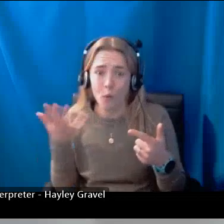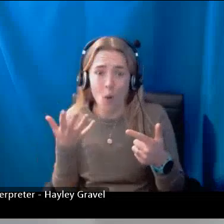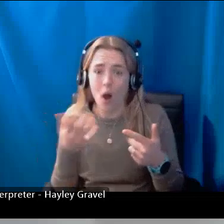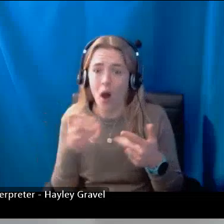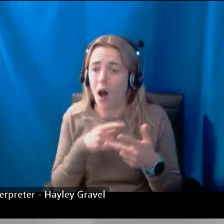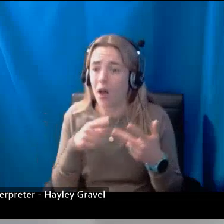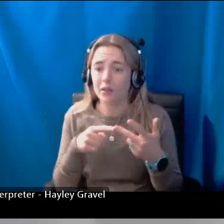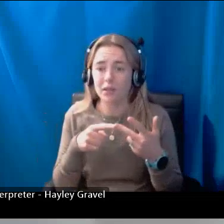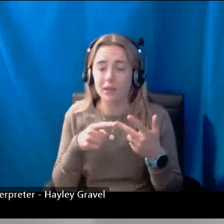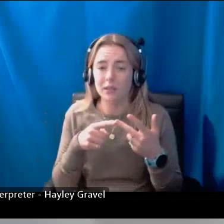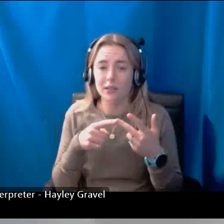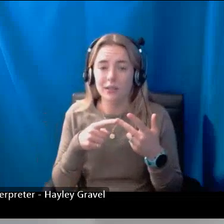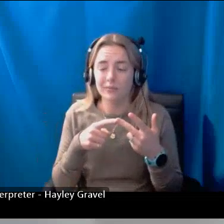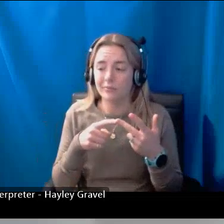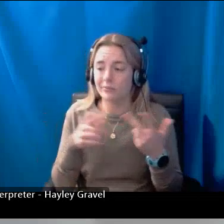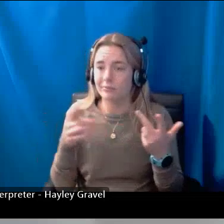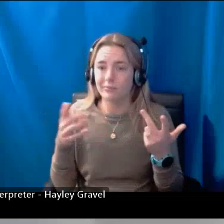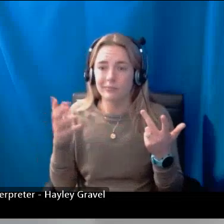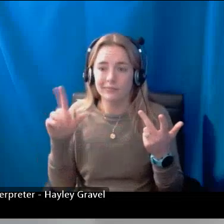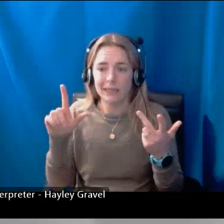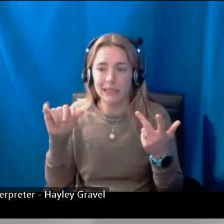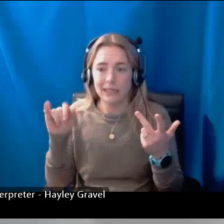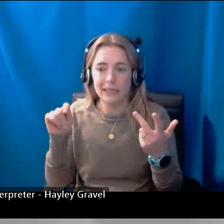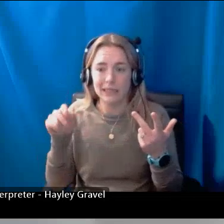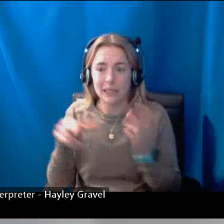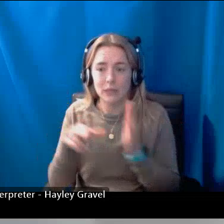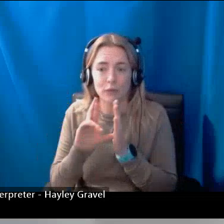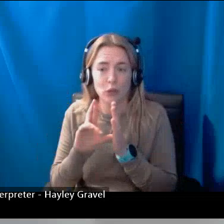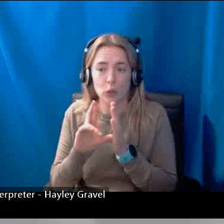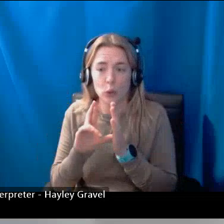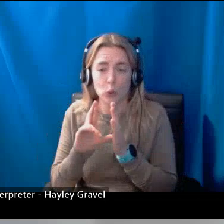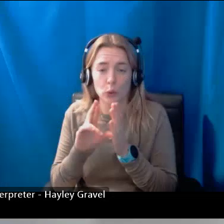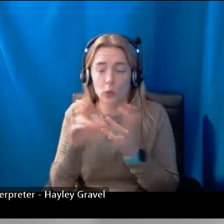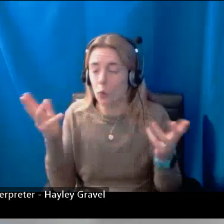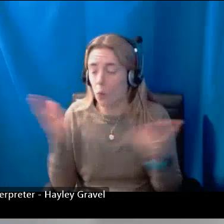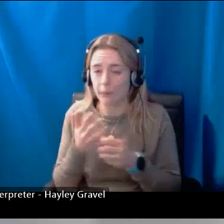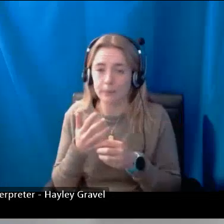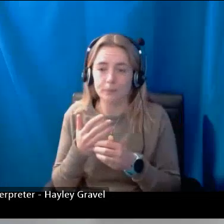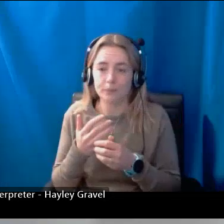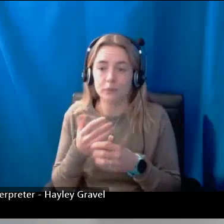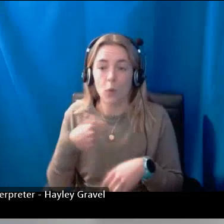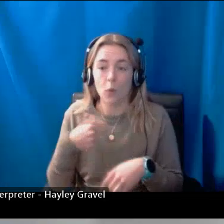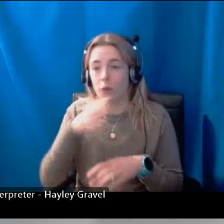What is this going to potentially look like? So I'll stop talking and someone can unmute and share.